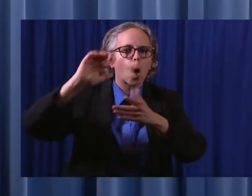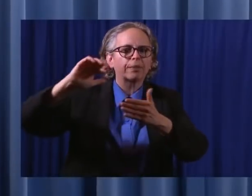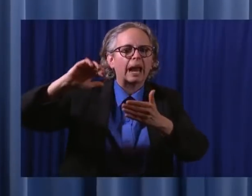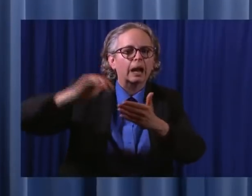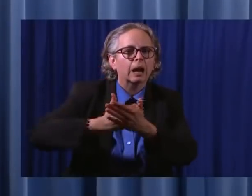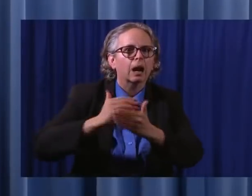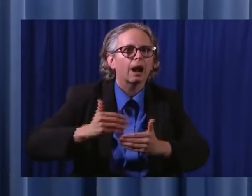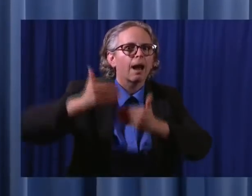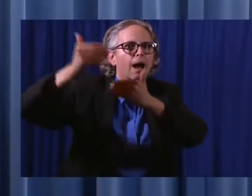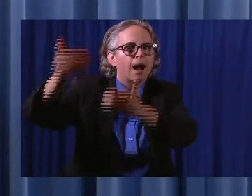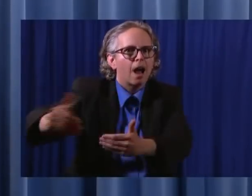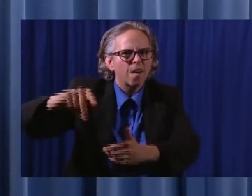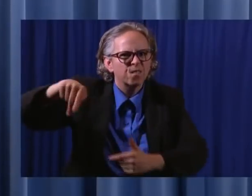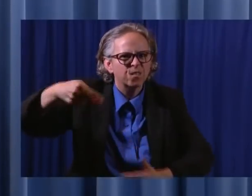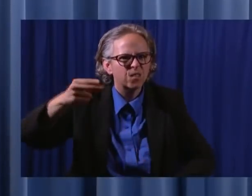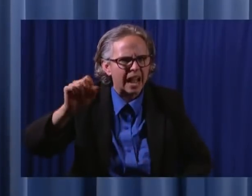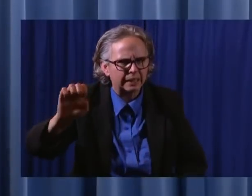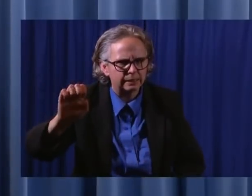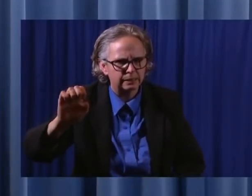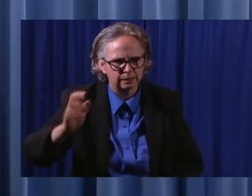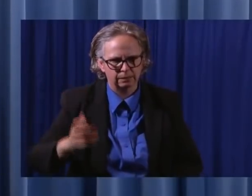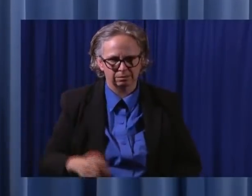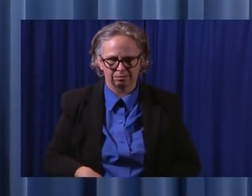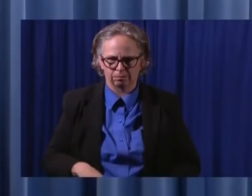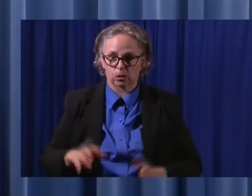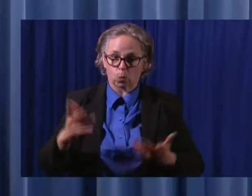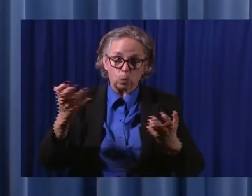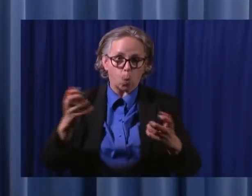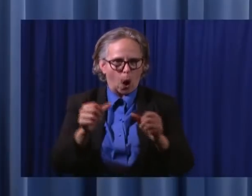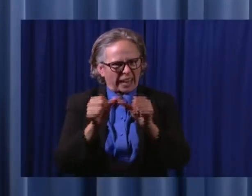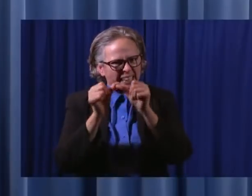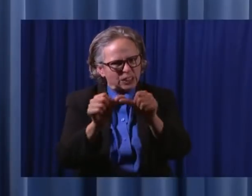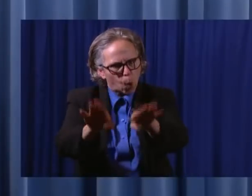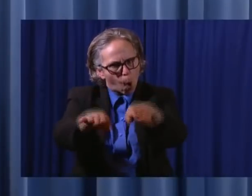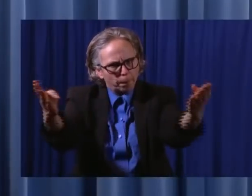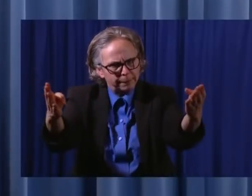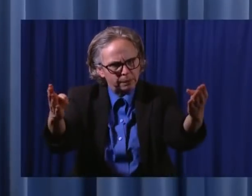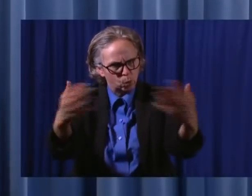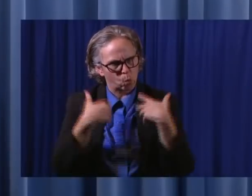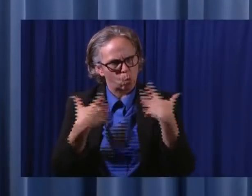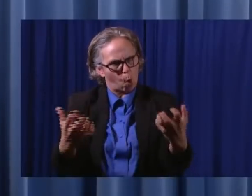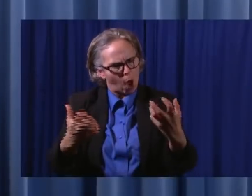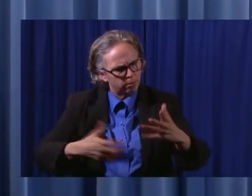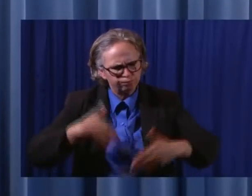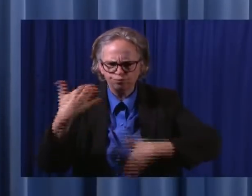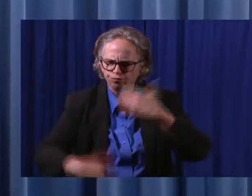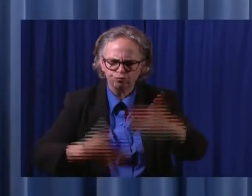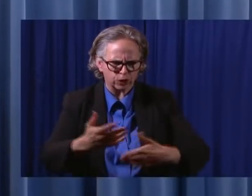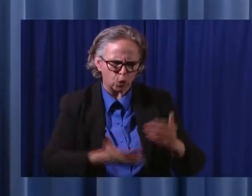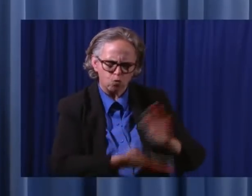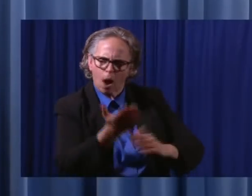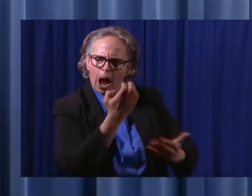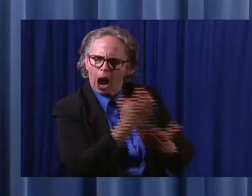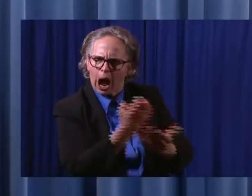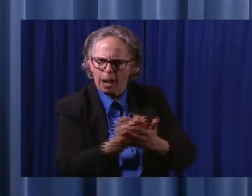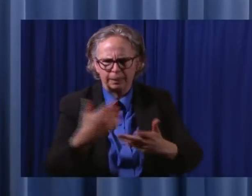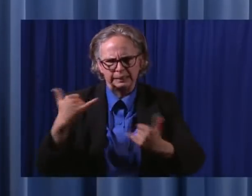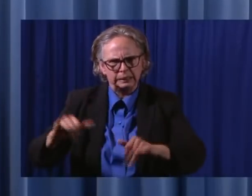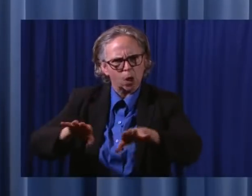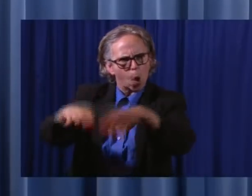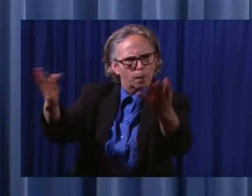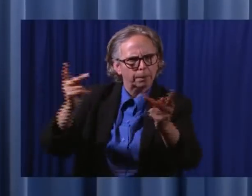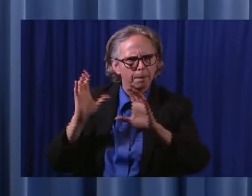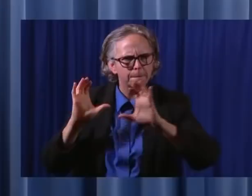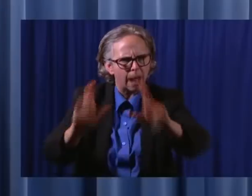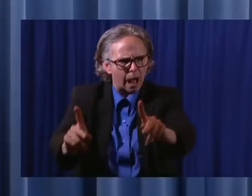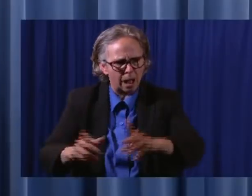open as we head into the second half of 2020. As I said, I expect to have an update on these plans on Thursday.